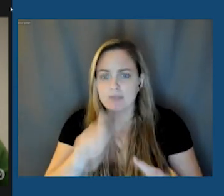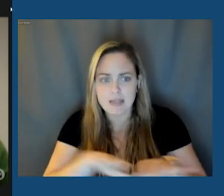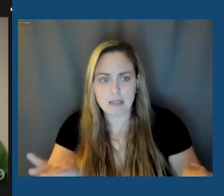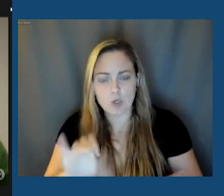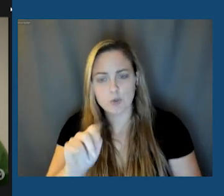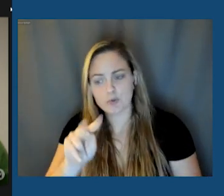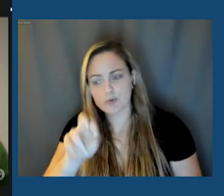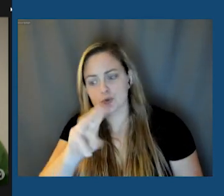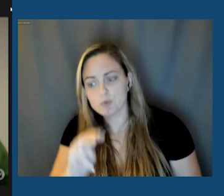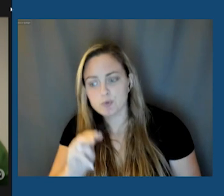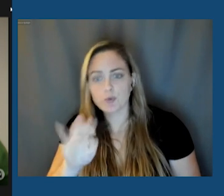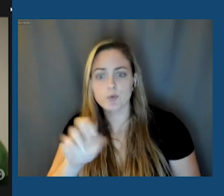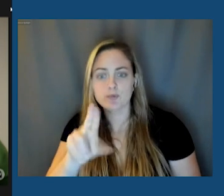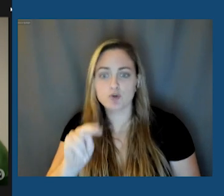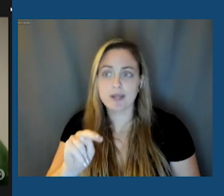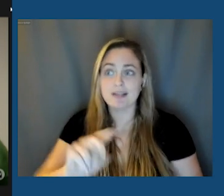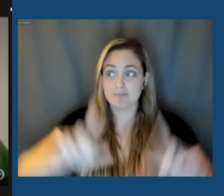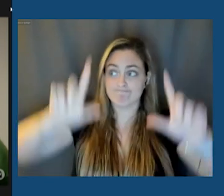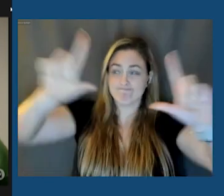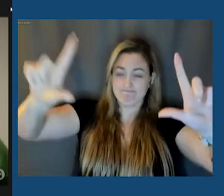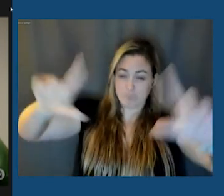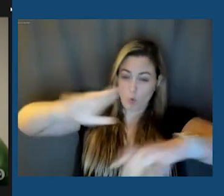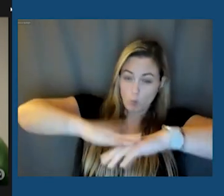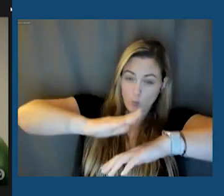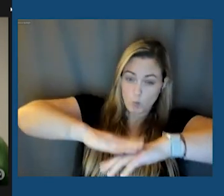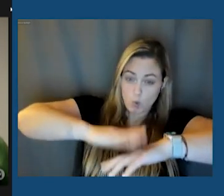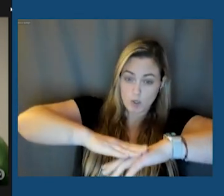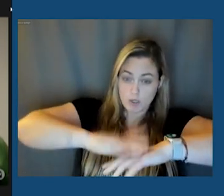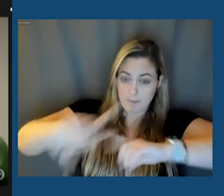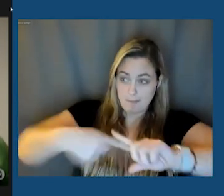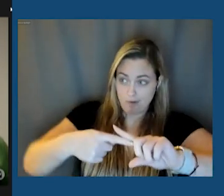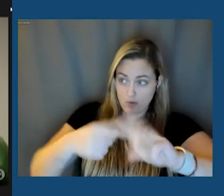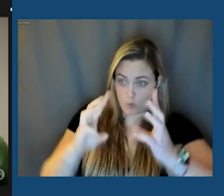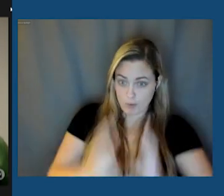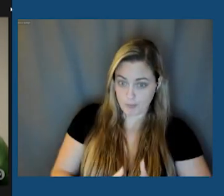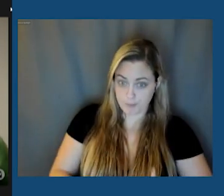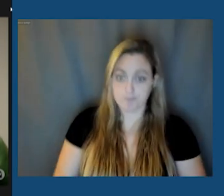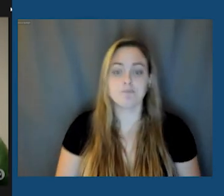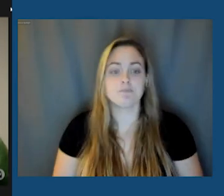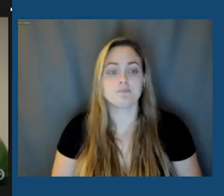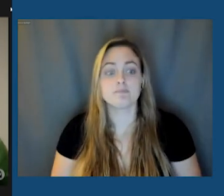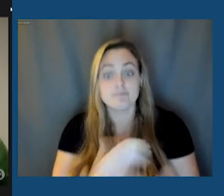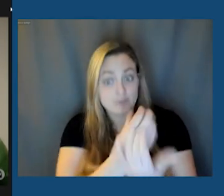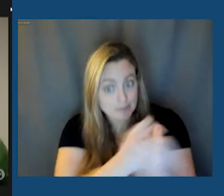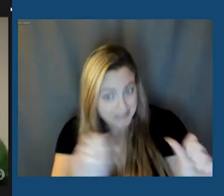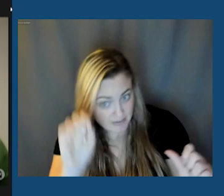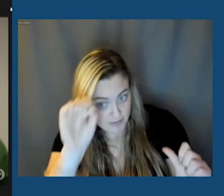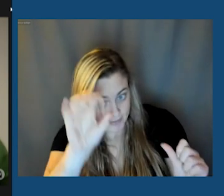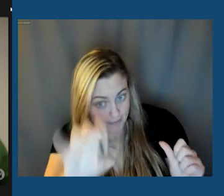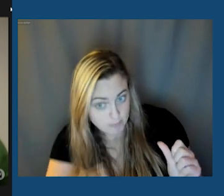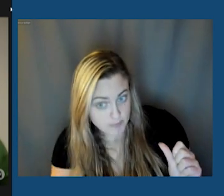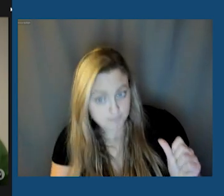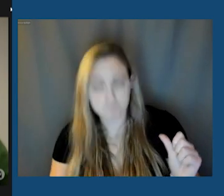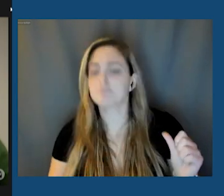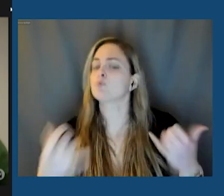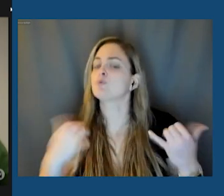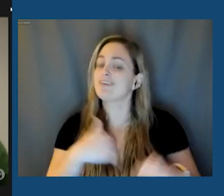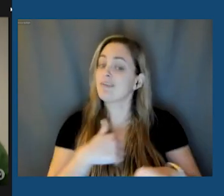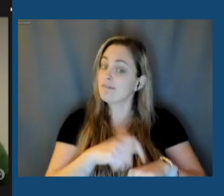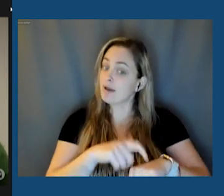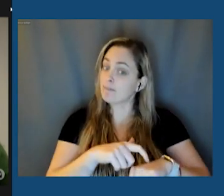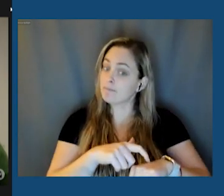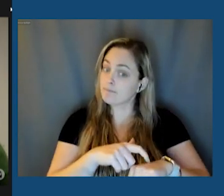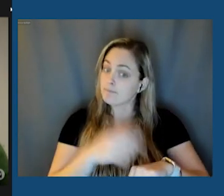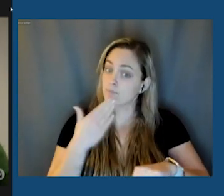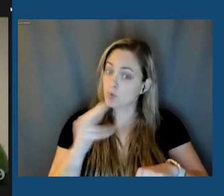billboards are being used to warn drivers right now as well. Here's some safety tips. We still have time, that's the good news. And